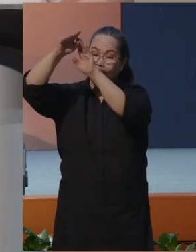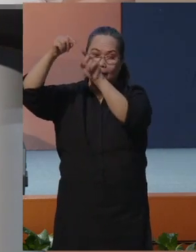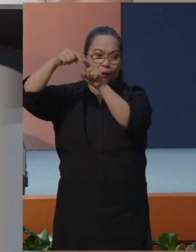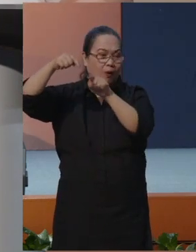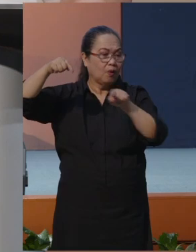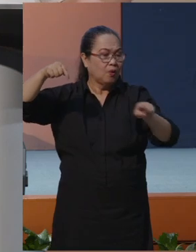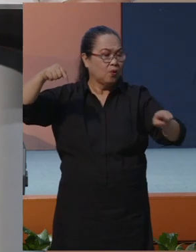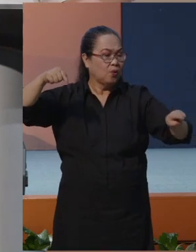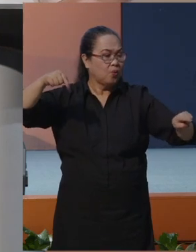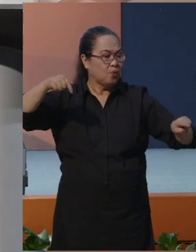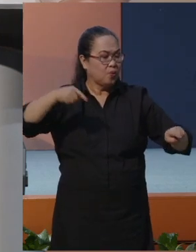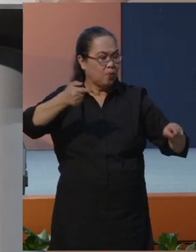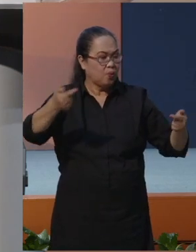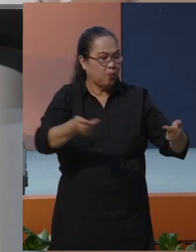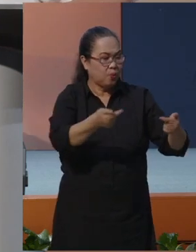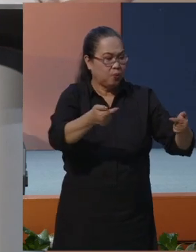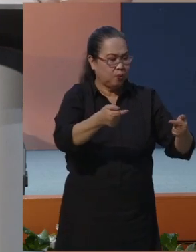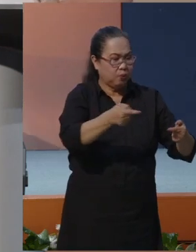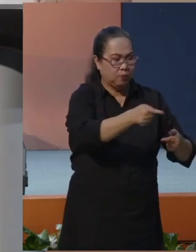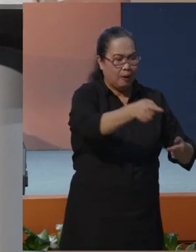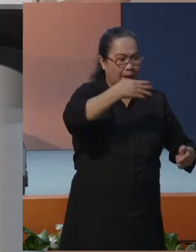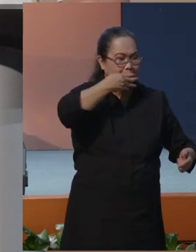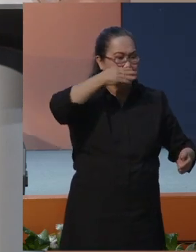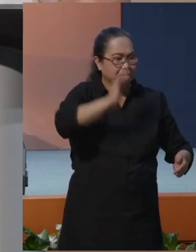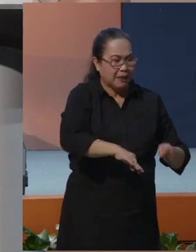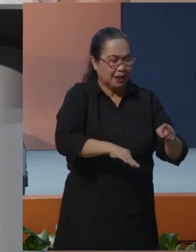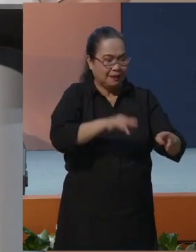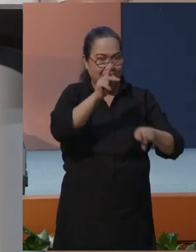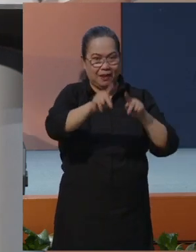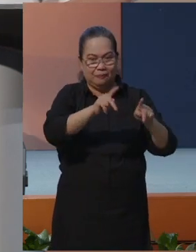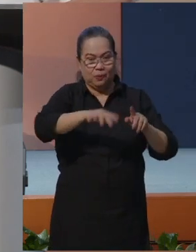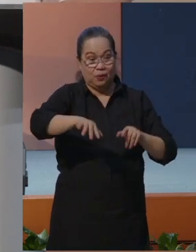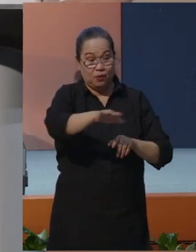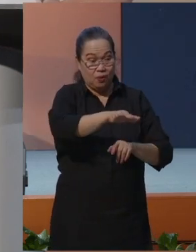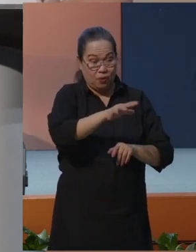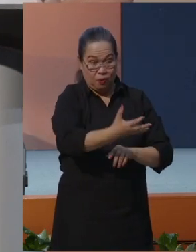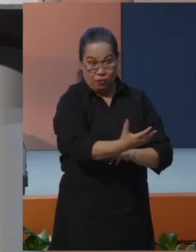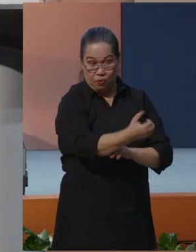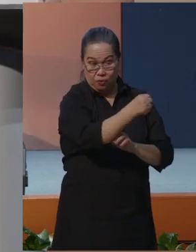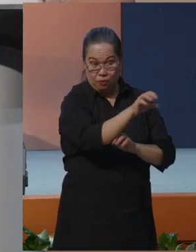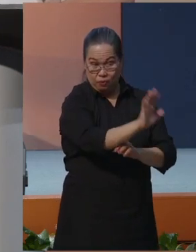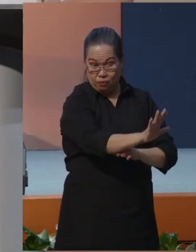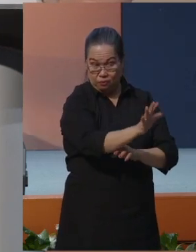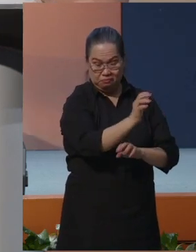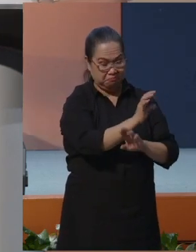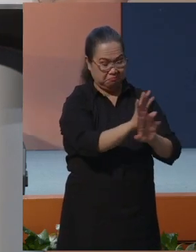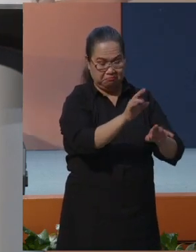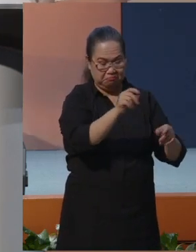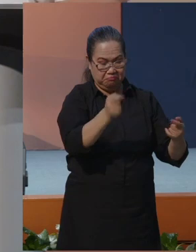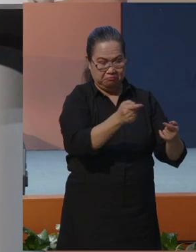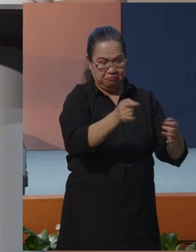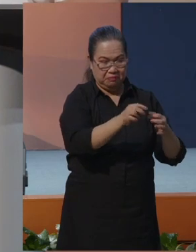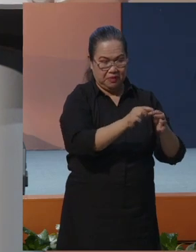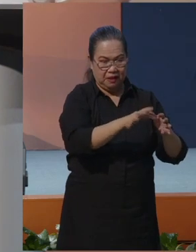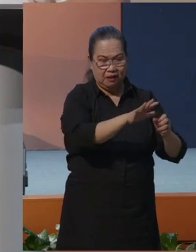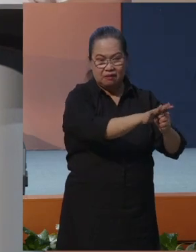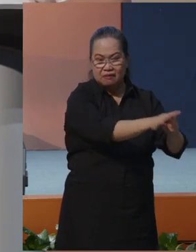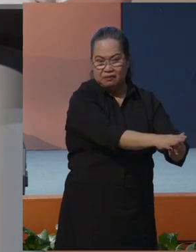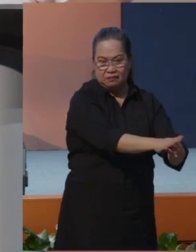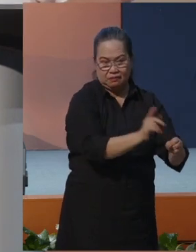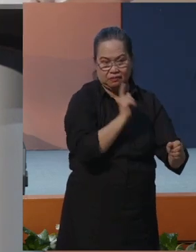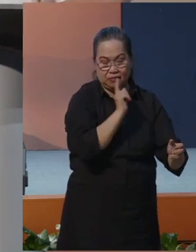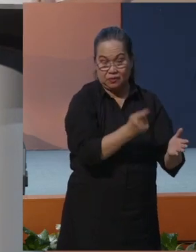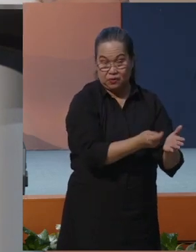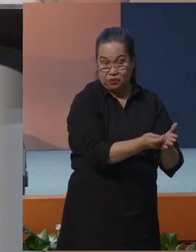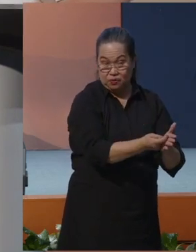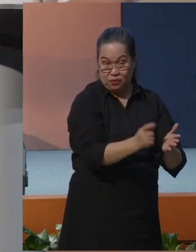all ungodliness and unrighteousness of men, who by their unrighteousness suppress the truth. For